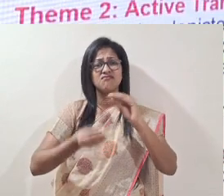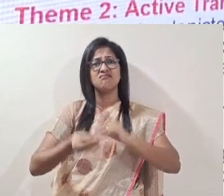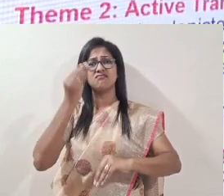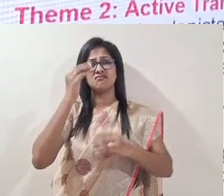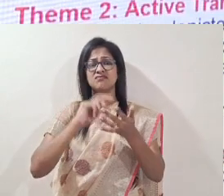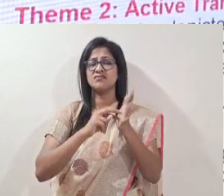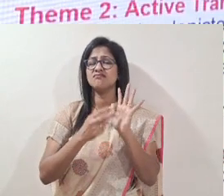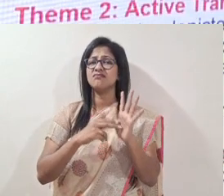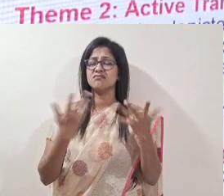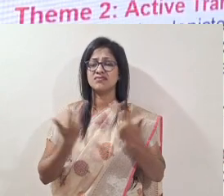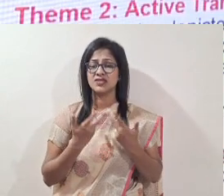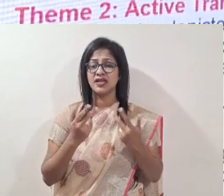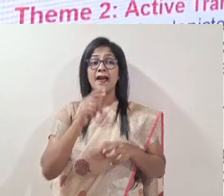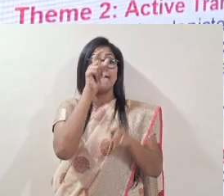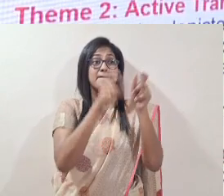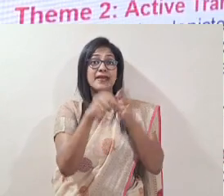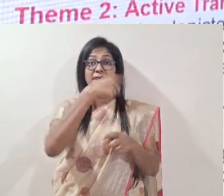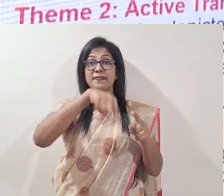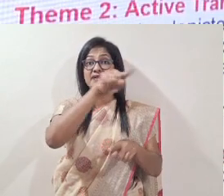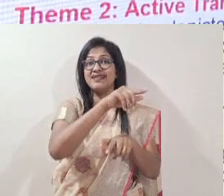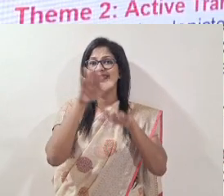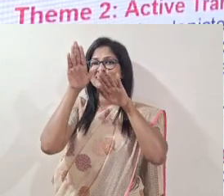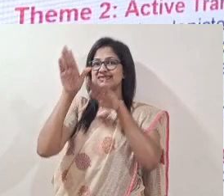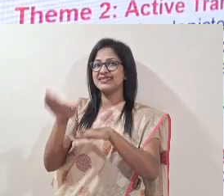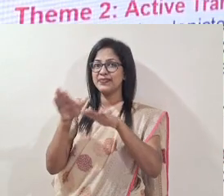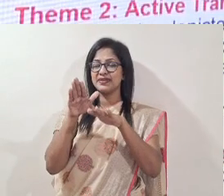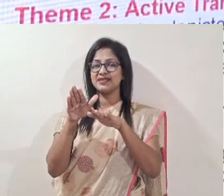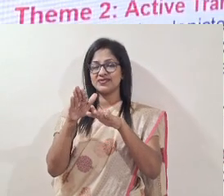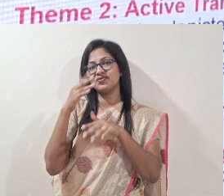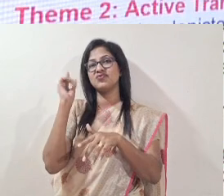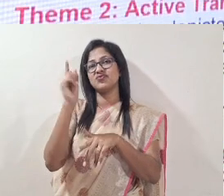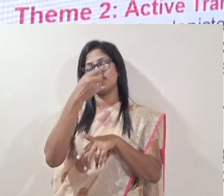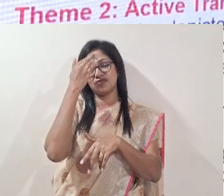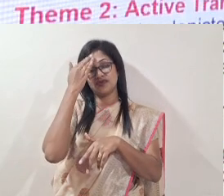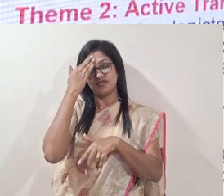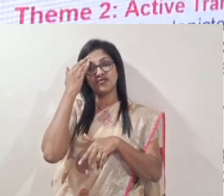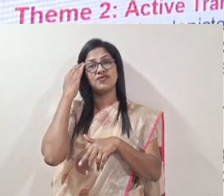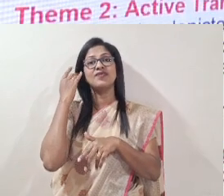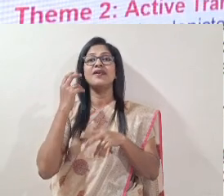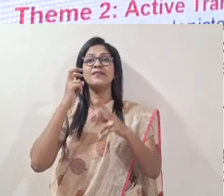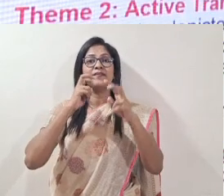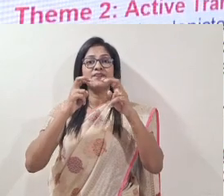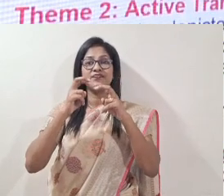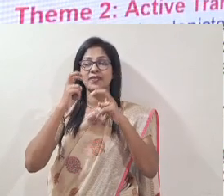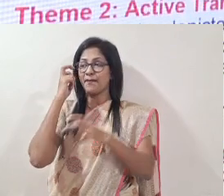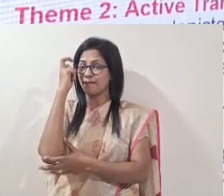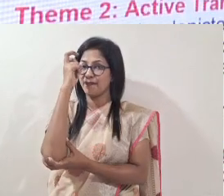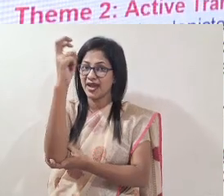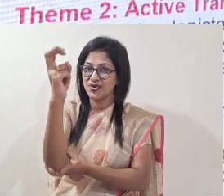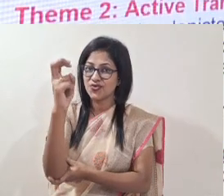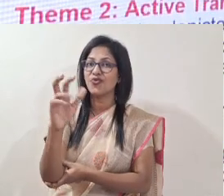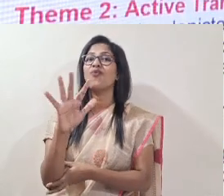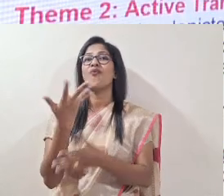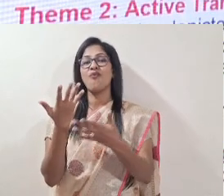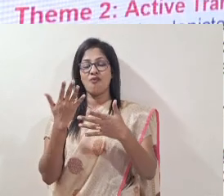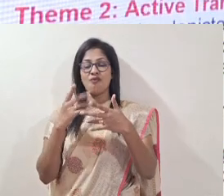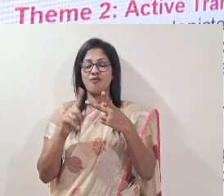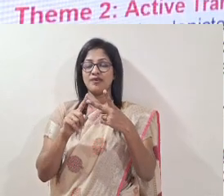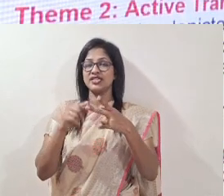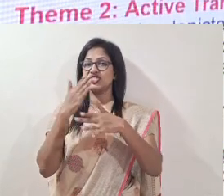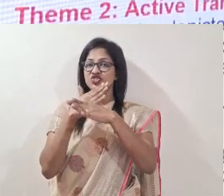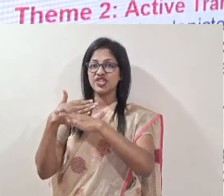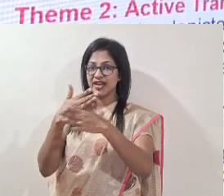means people who were dependent on what do you say, metros,